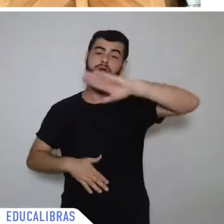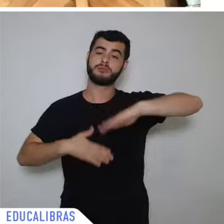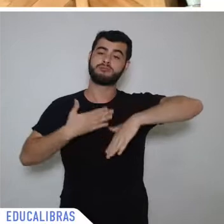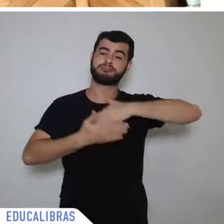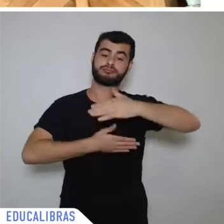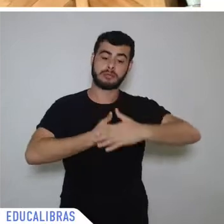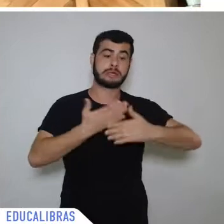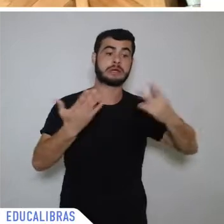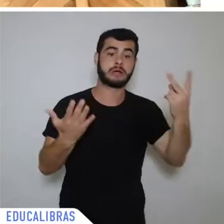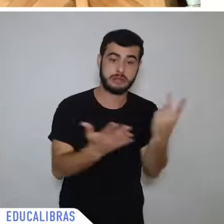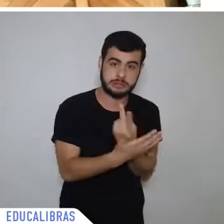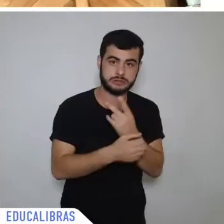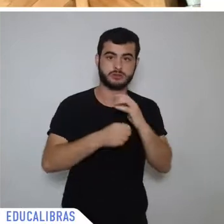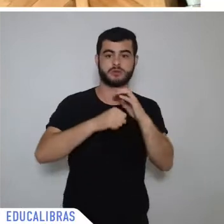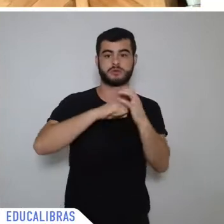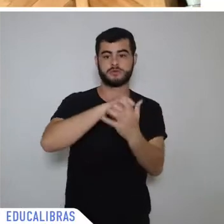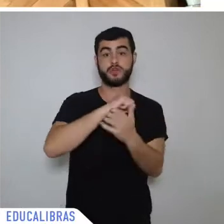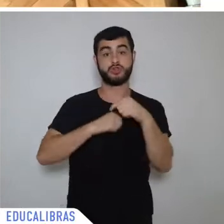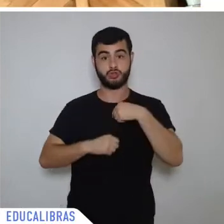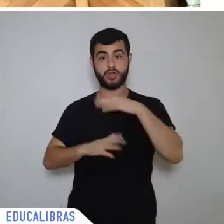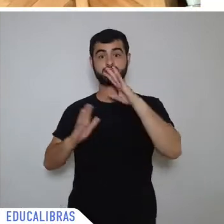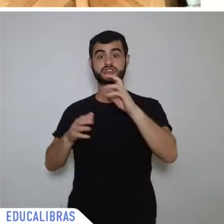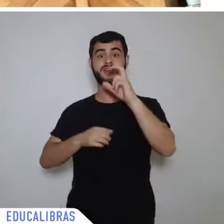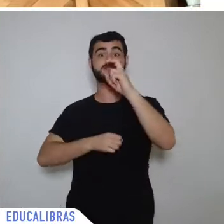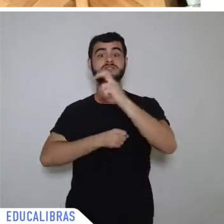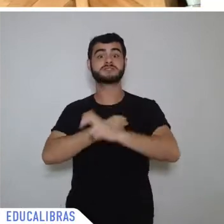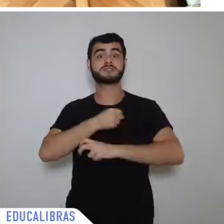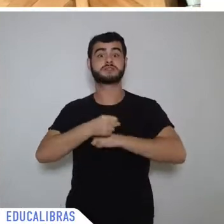now living